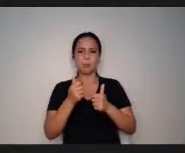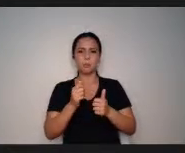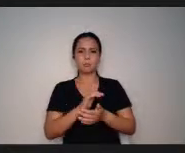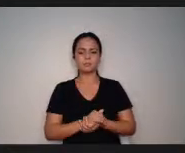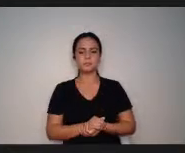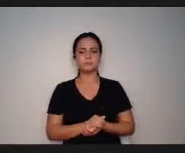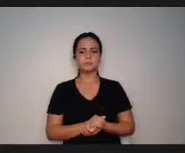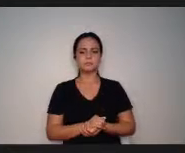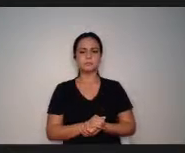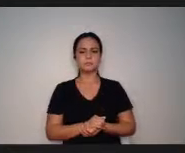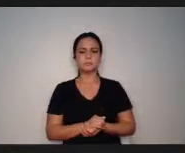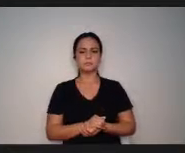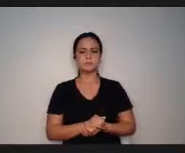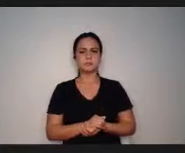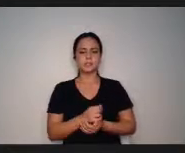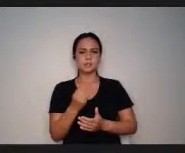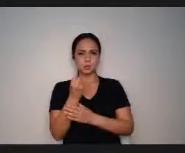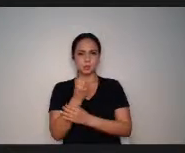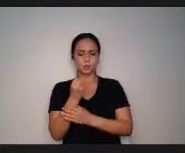of an organization.